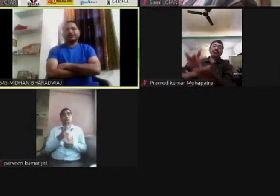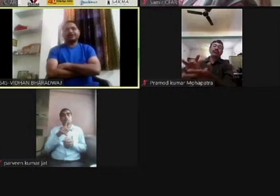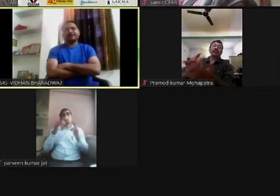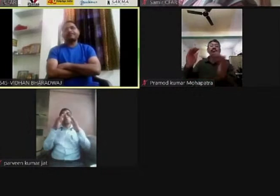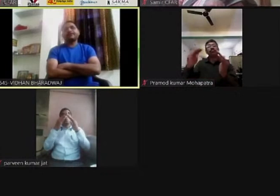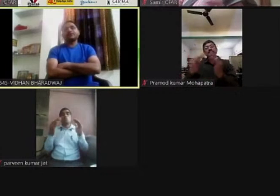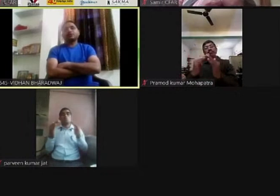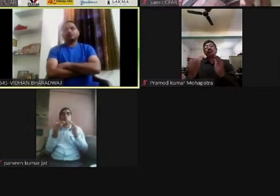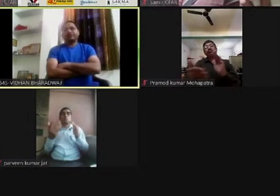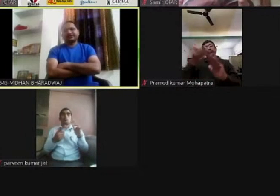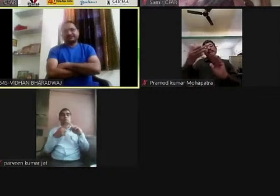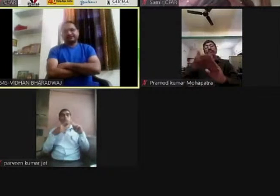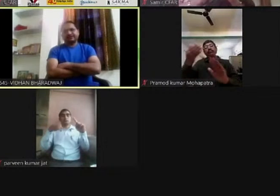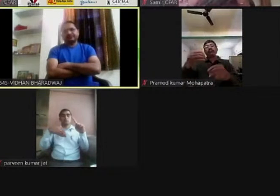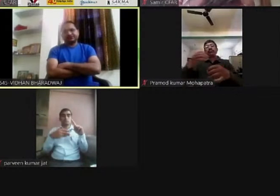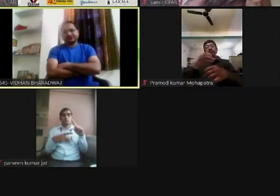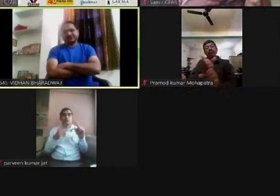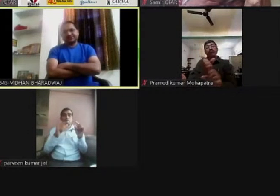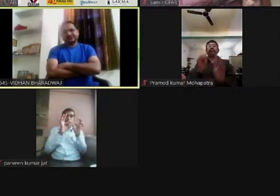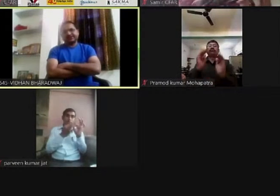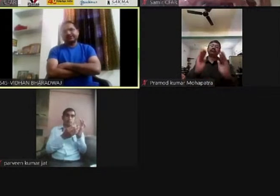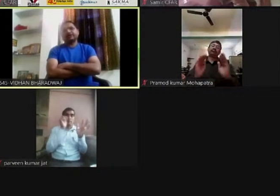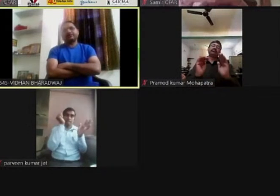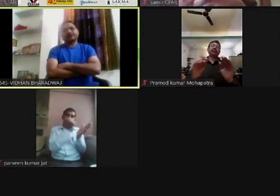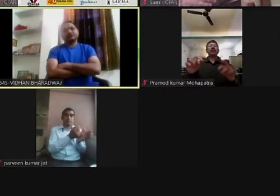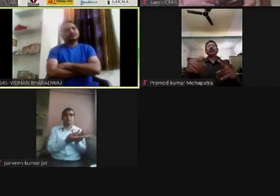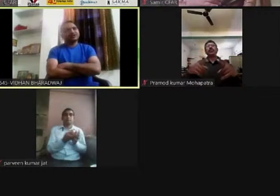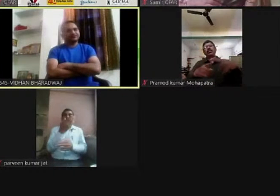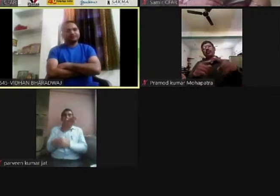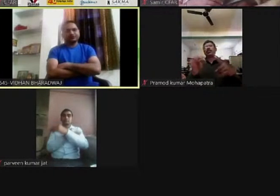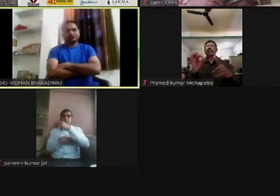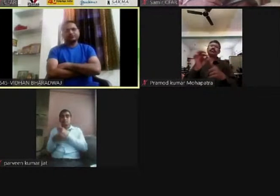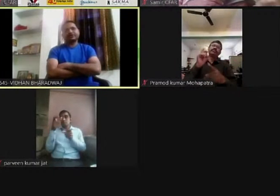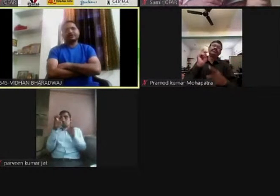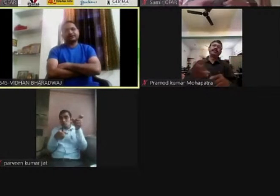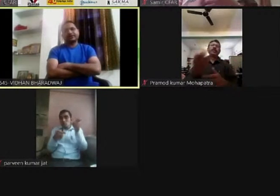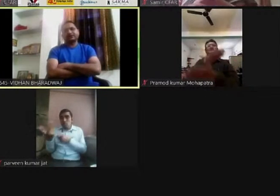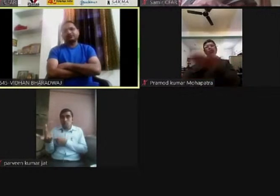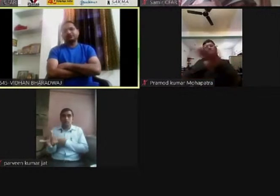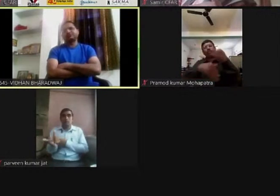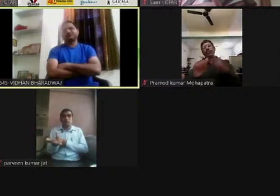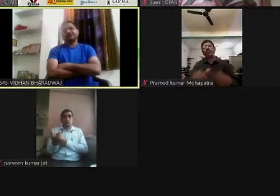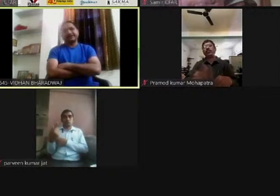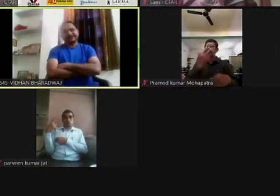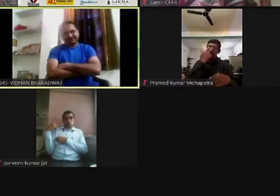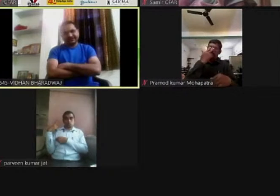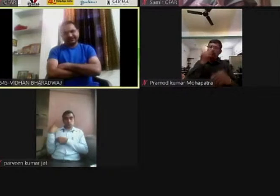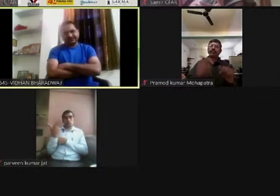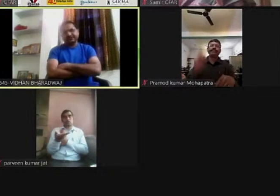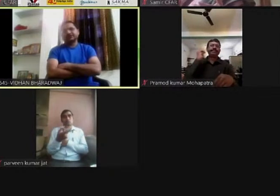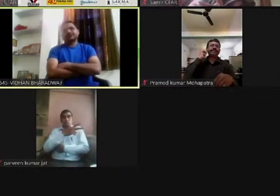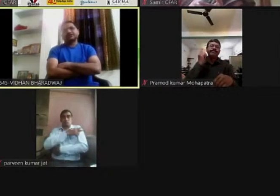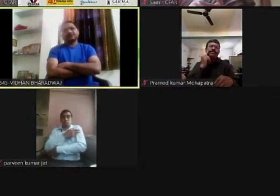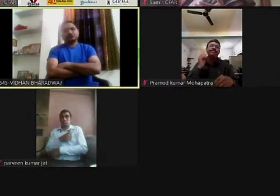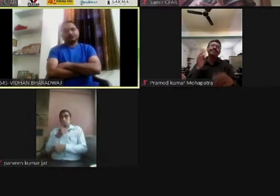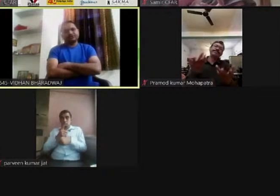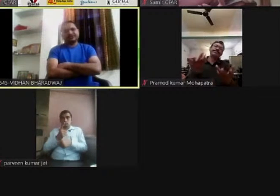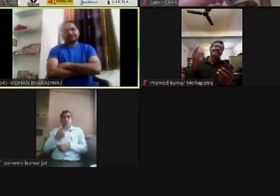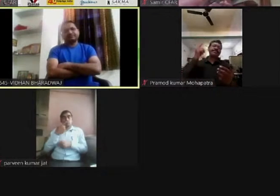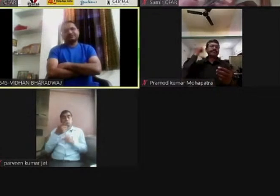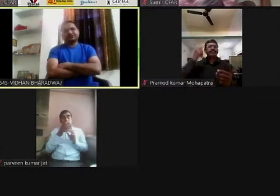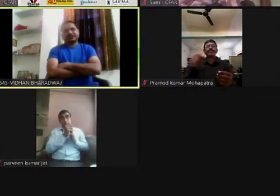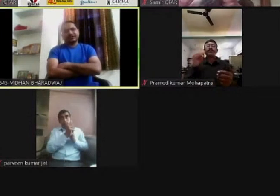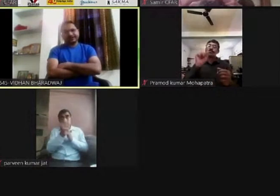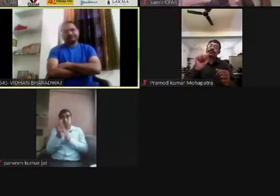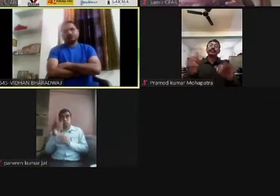that are provided both at a temporary and permanent level, and hence there is a specific staff which has